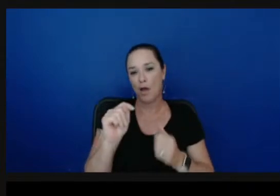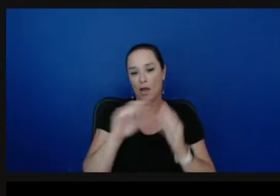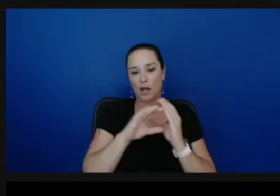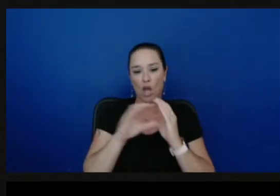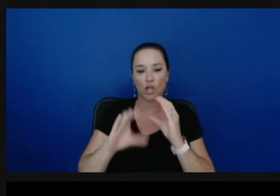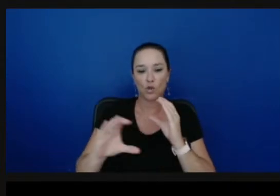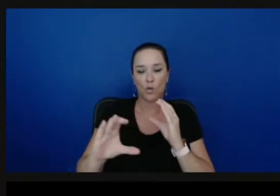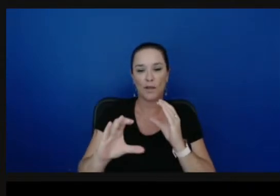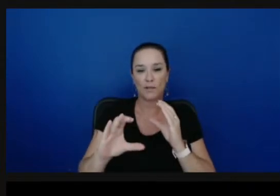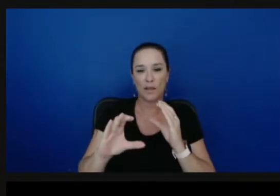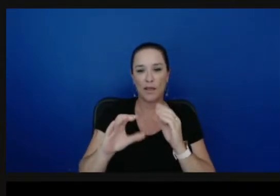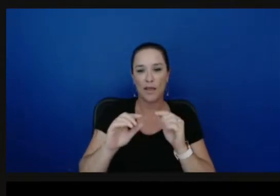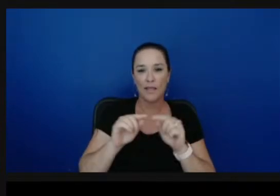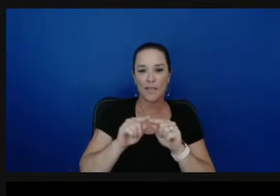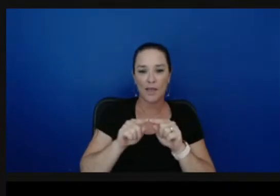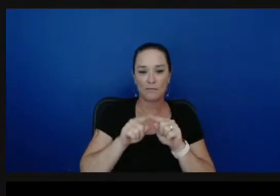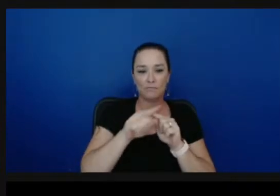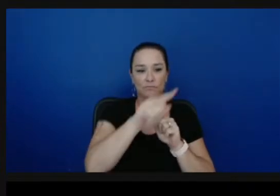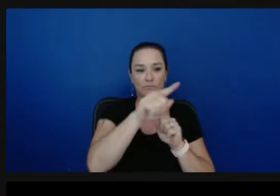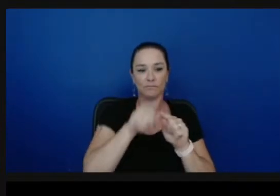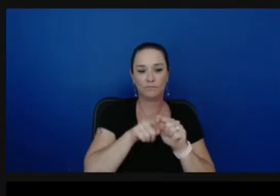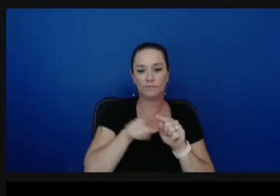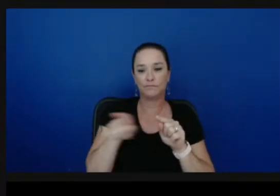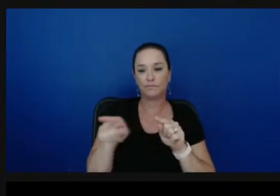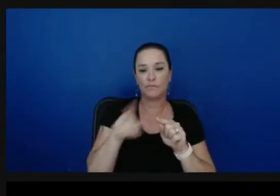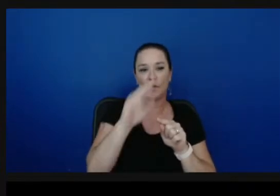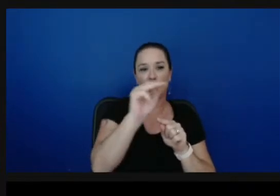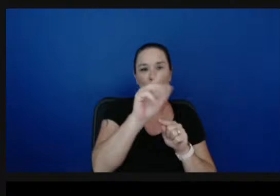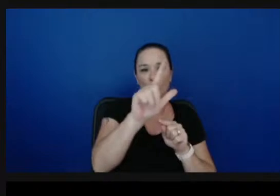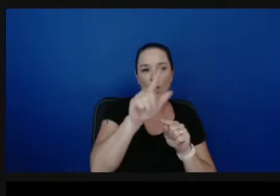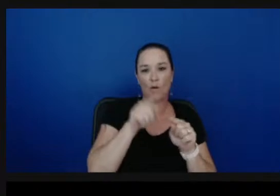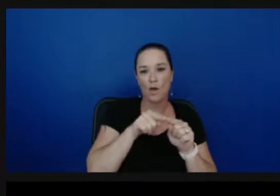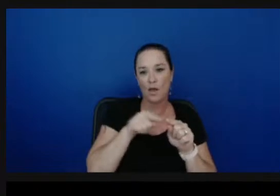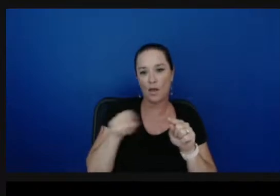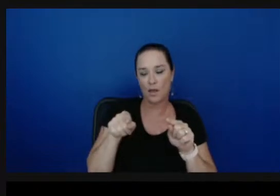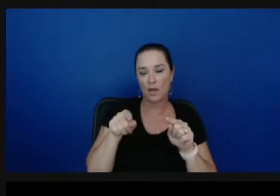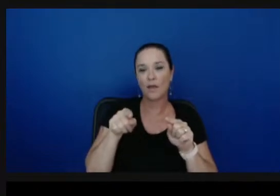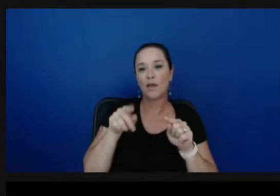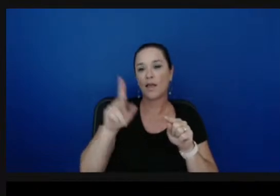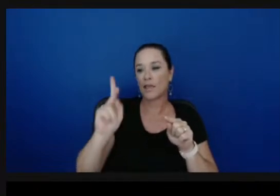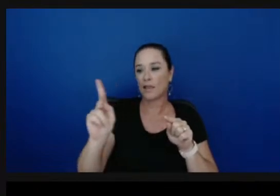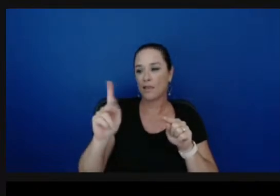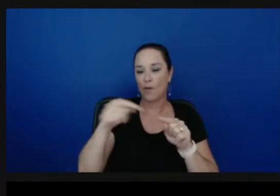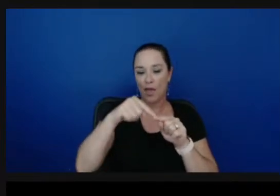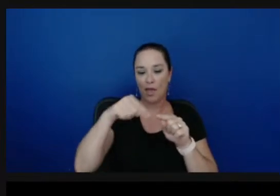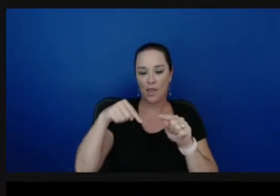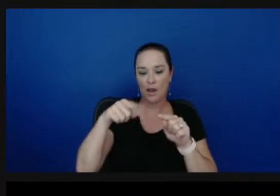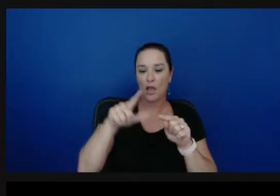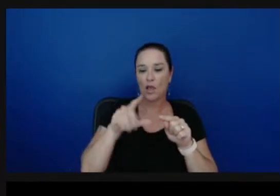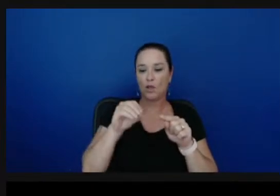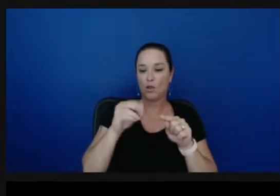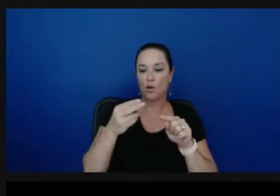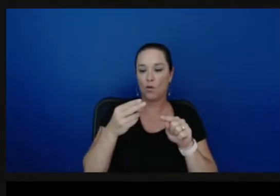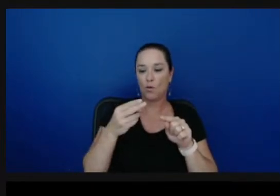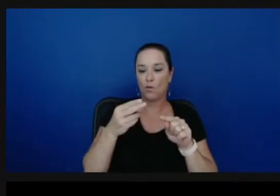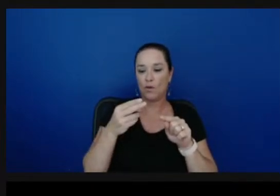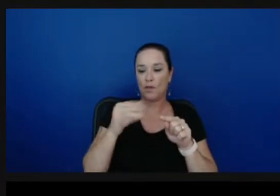to Maunaloa, to Kīlauea, and to Loihi too, although we have not seen any Loihi action in a little while now.